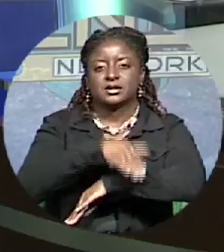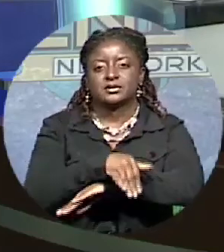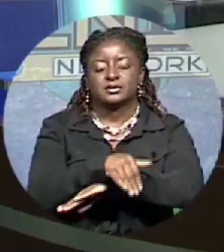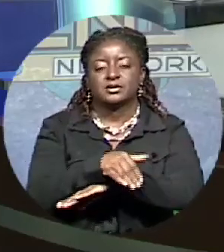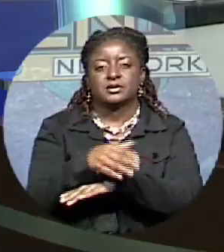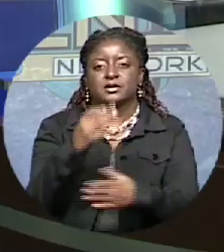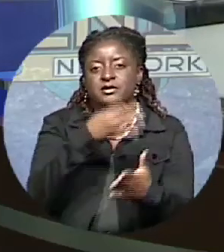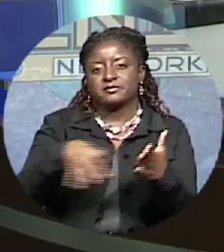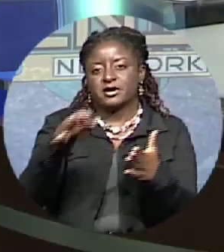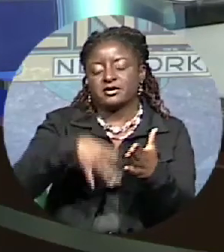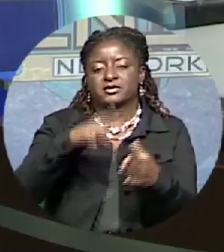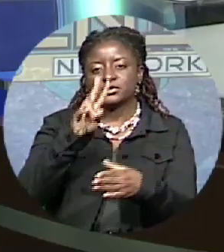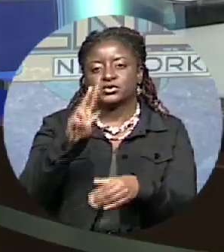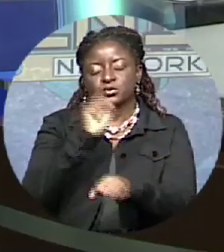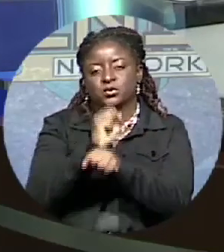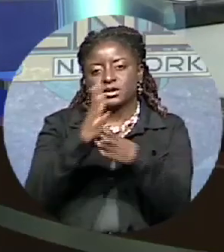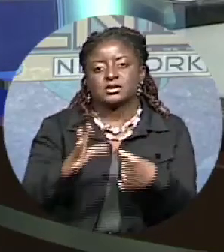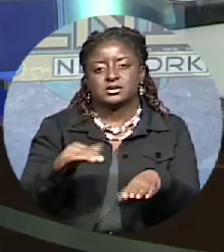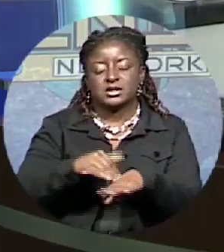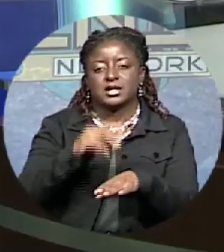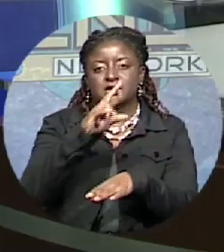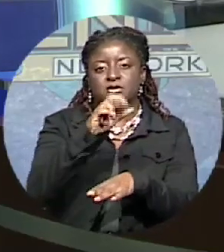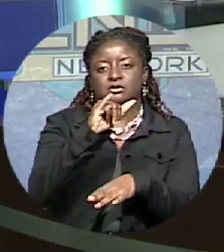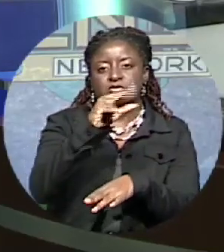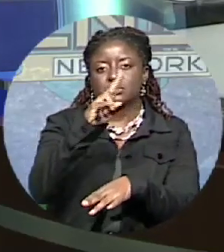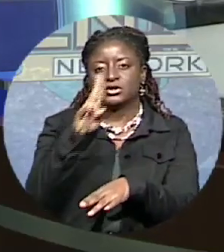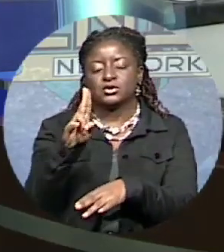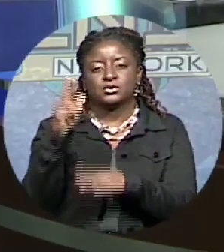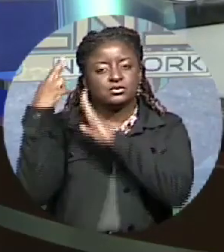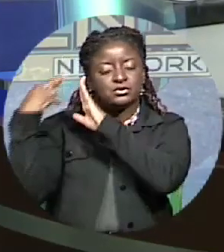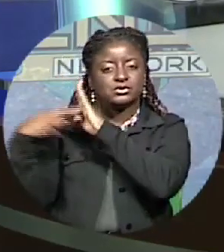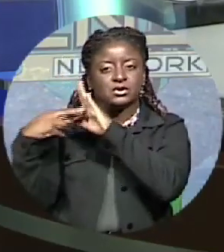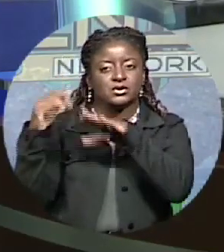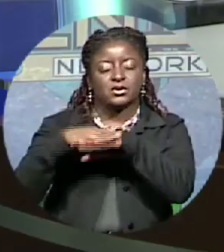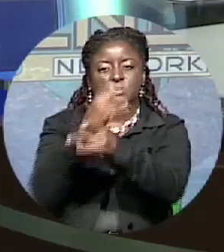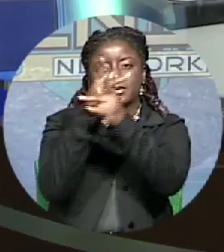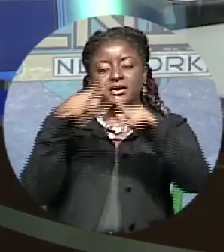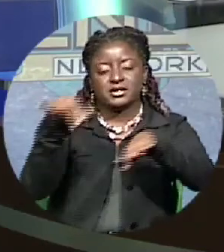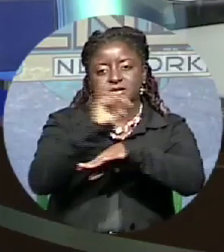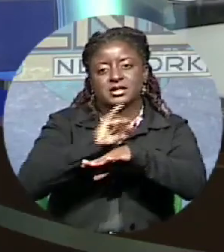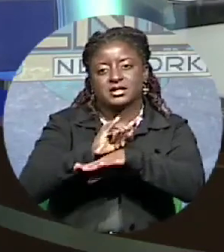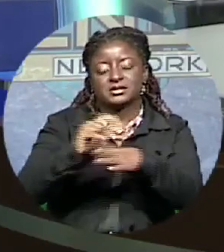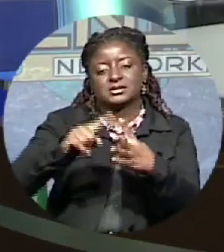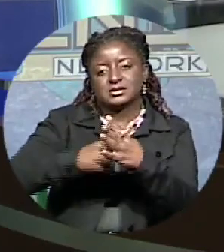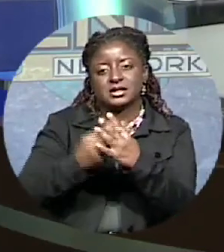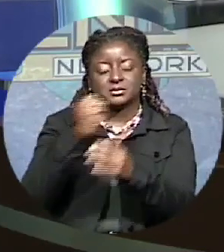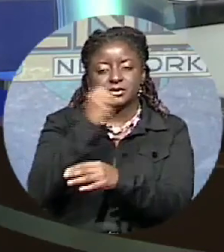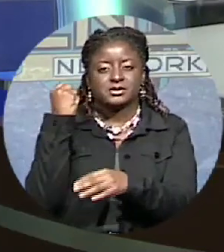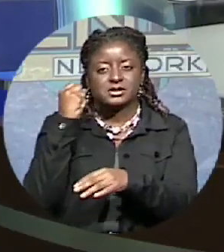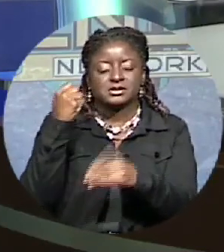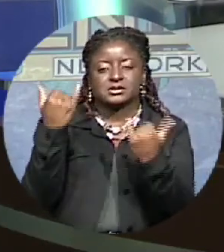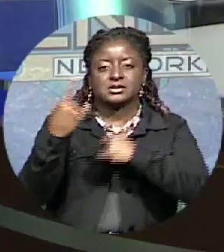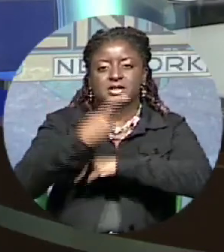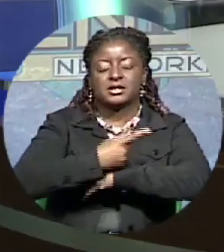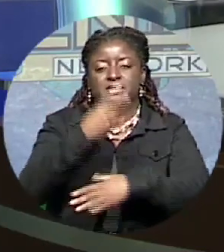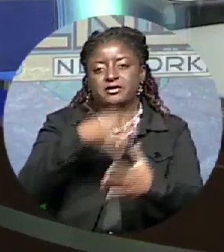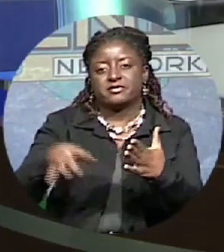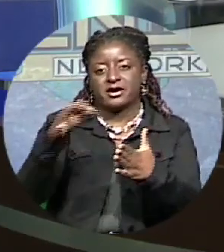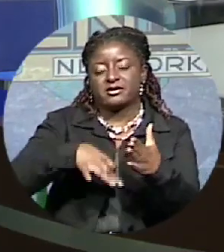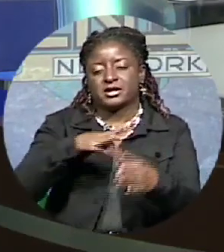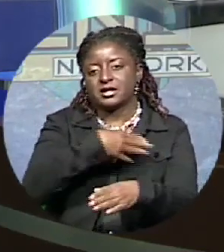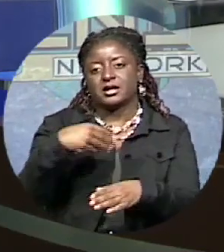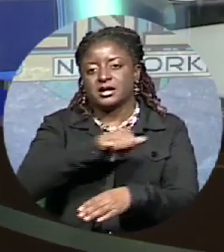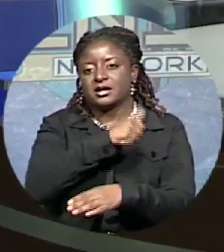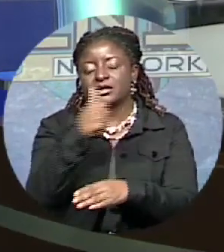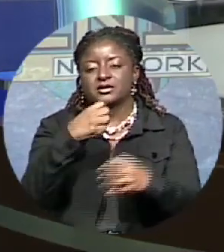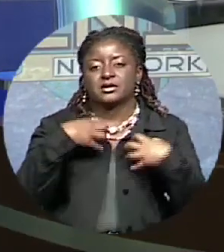The firings of two employees of the RIU Resort on Paradise Island sparked protests at the property today. The firings, along with other grievances,